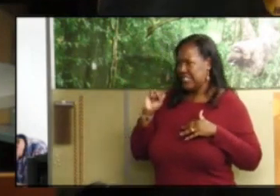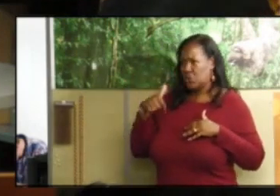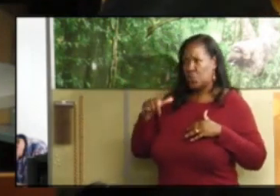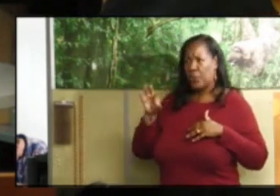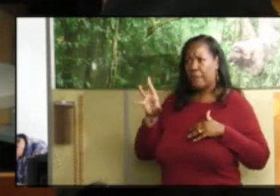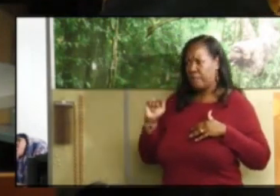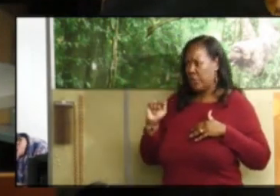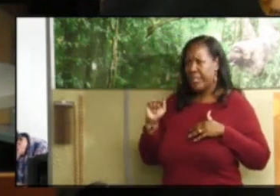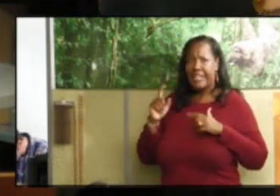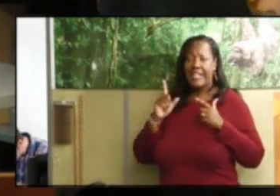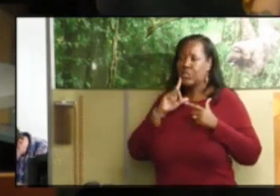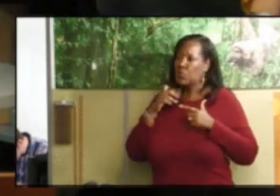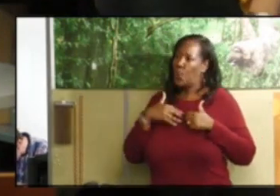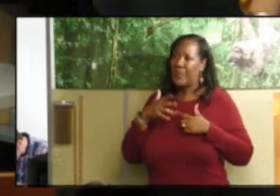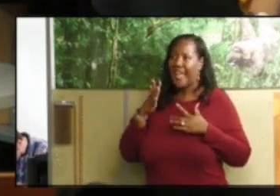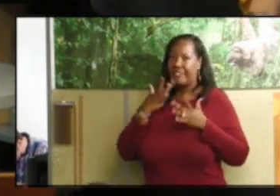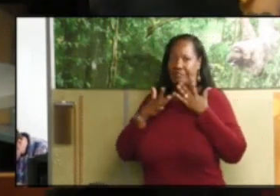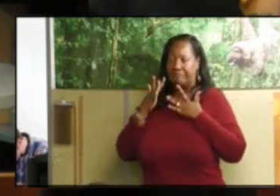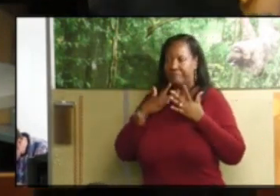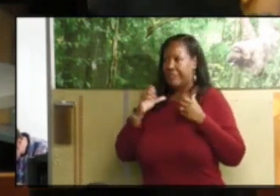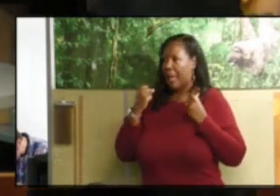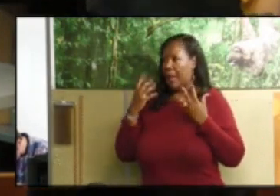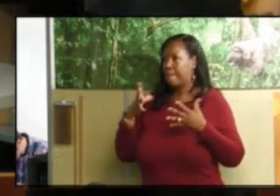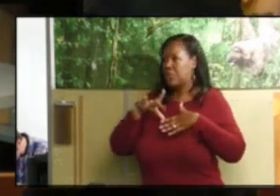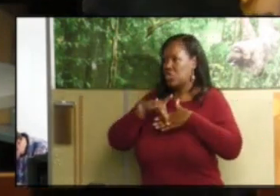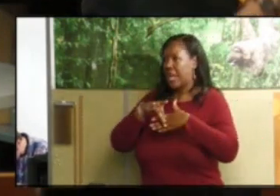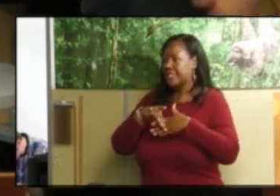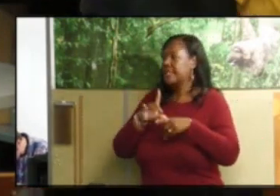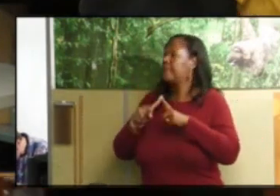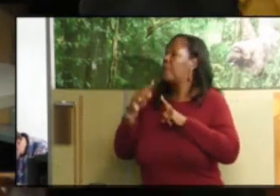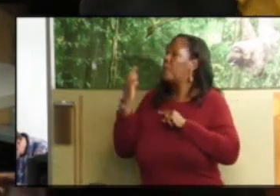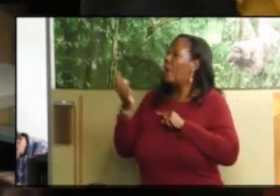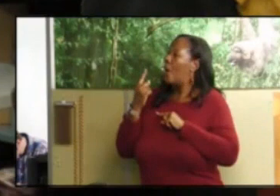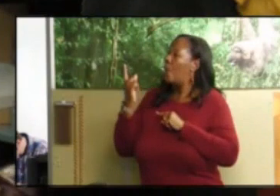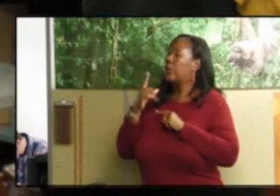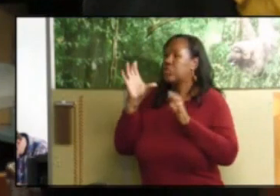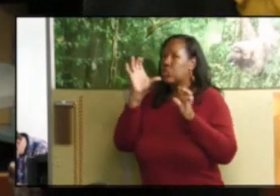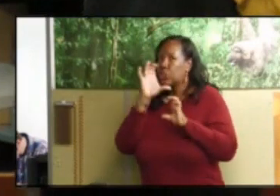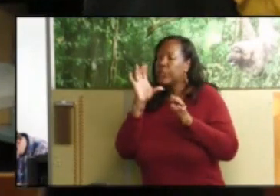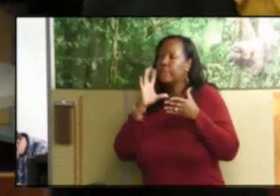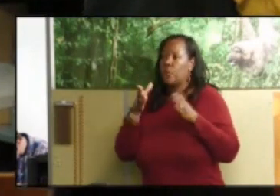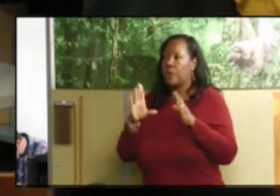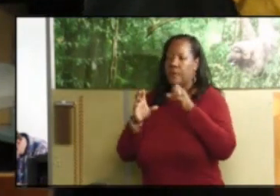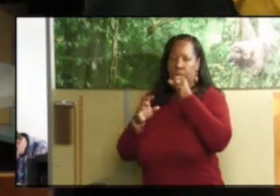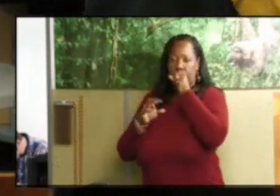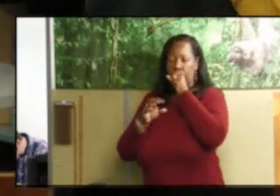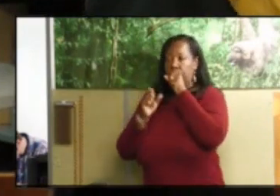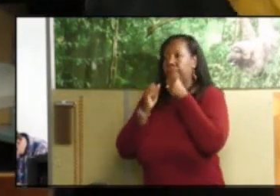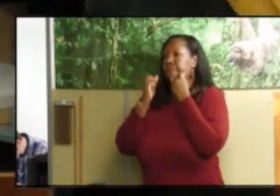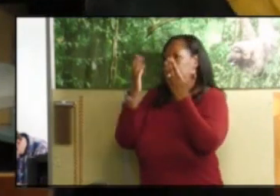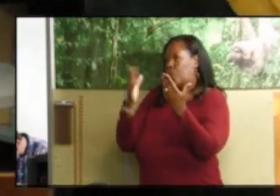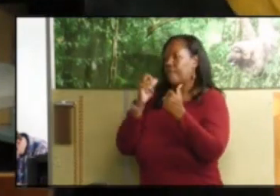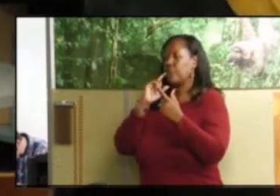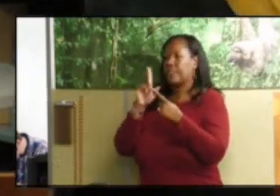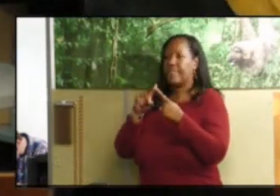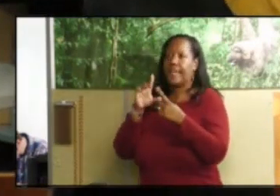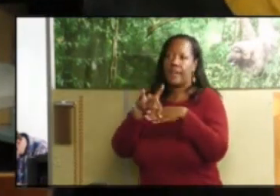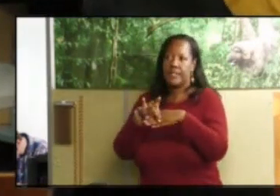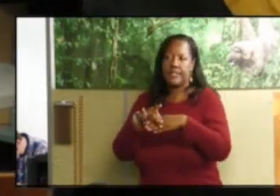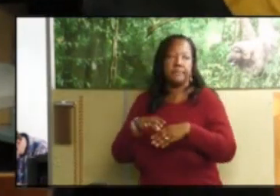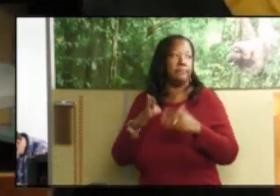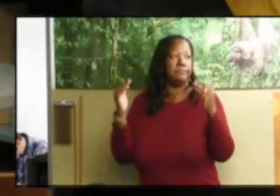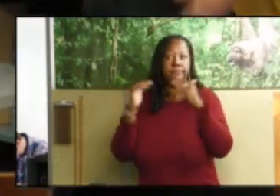amount of content you could offer. But we are always looking for ways to offer that content